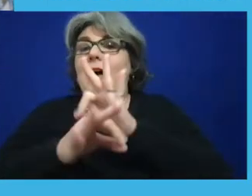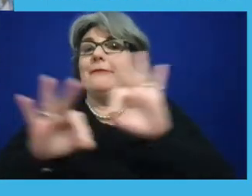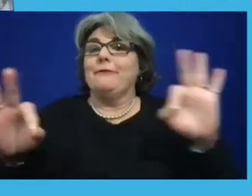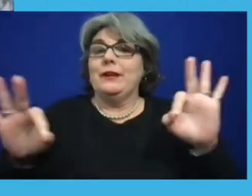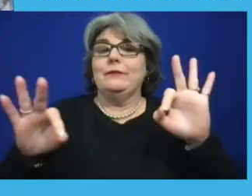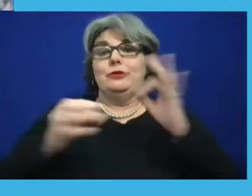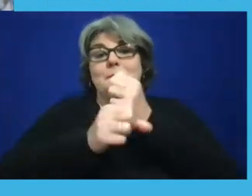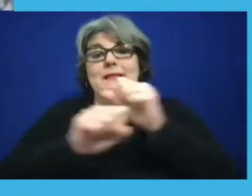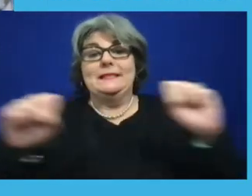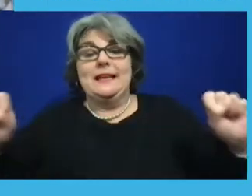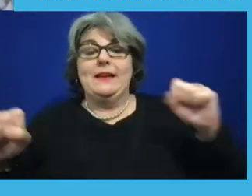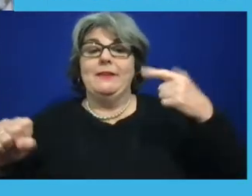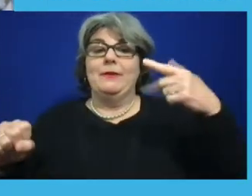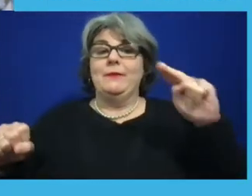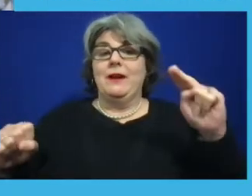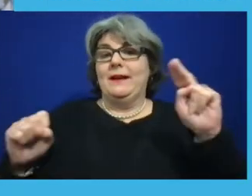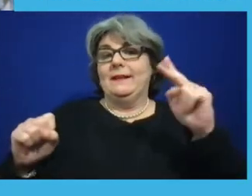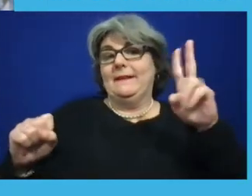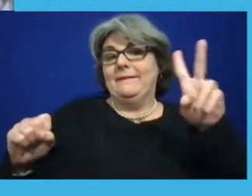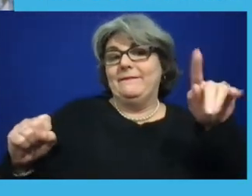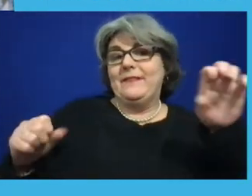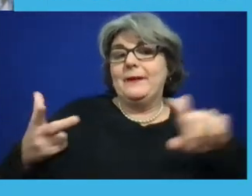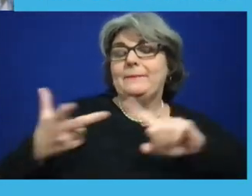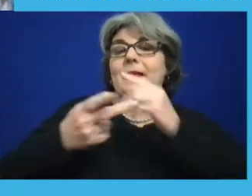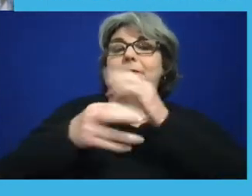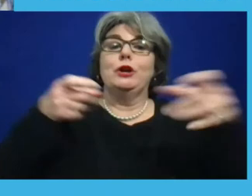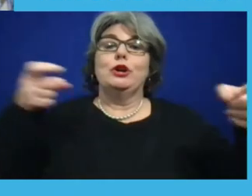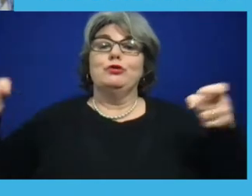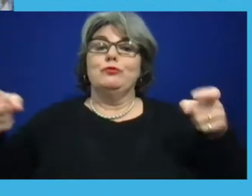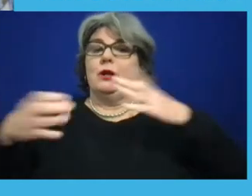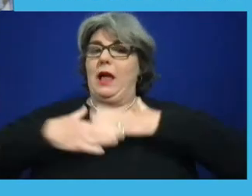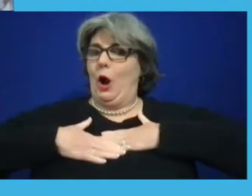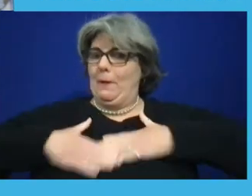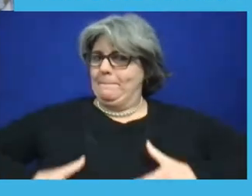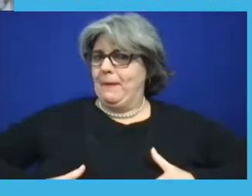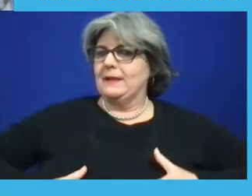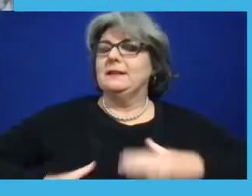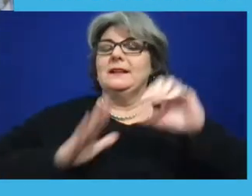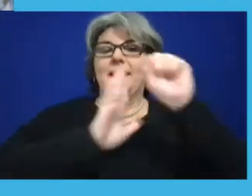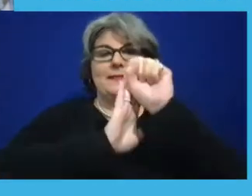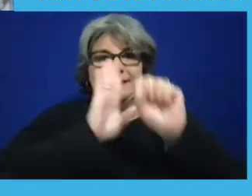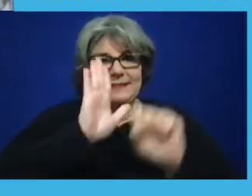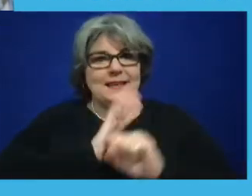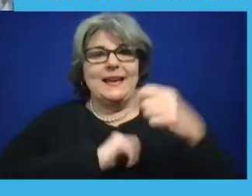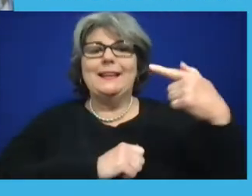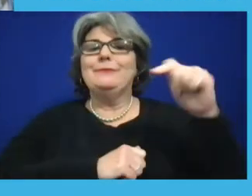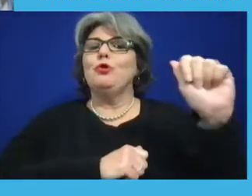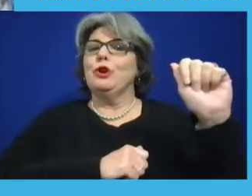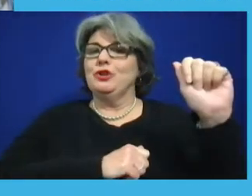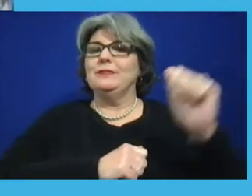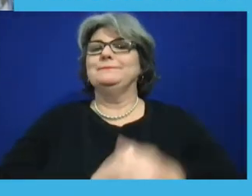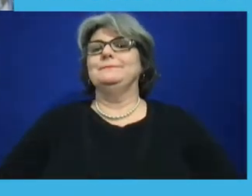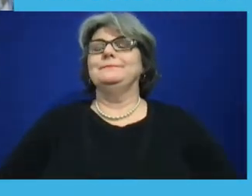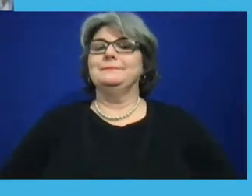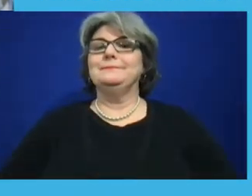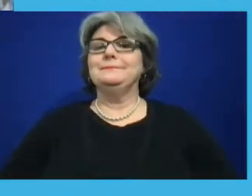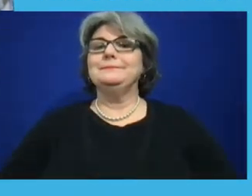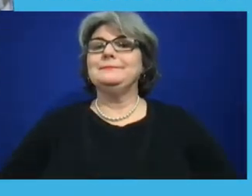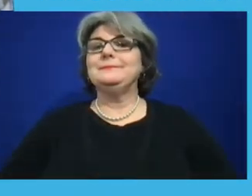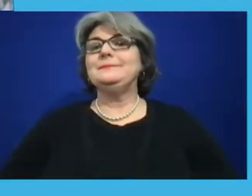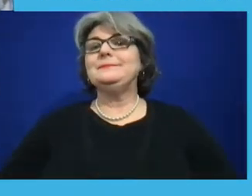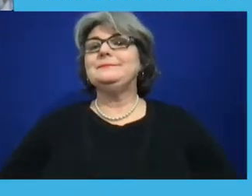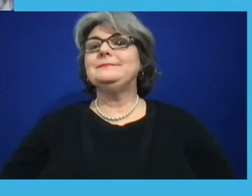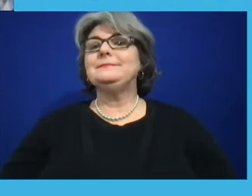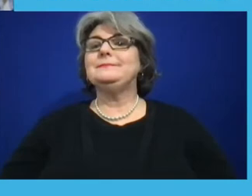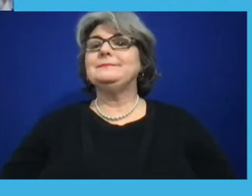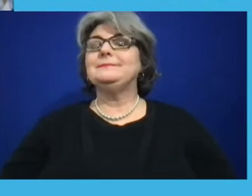strip us of our freedom to vote, our freedom to be safe from gun violence, our freedom to control our own bodies